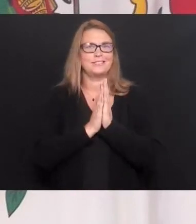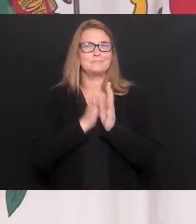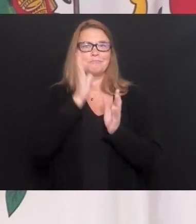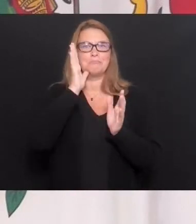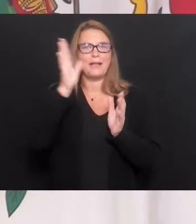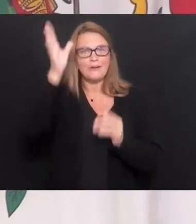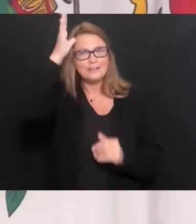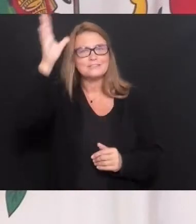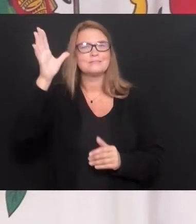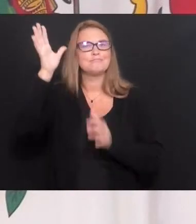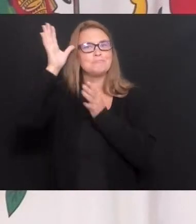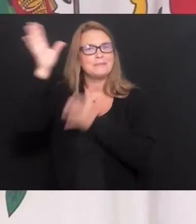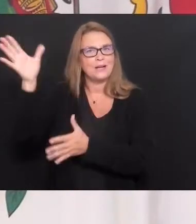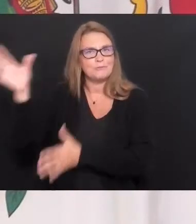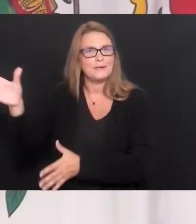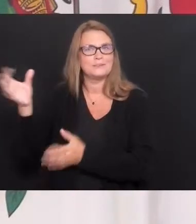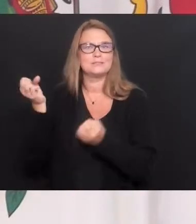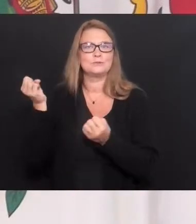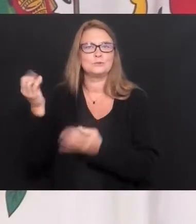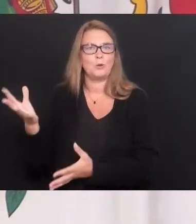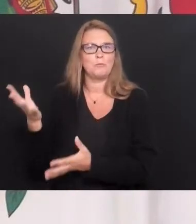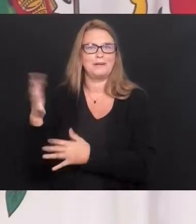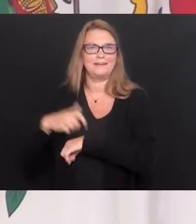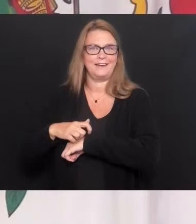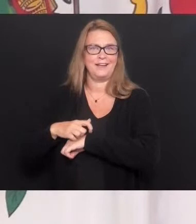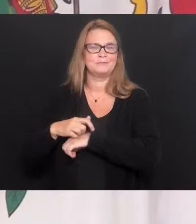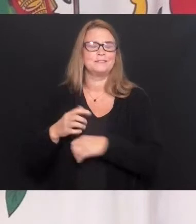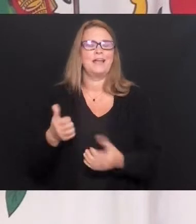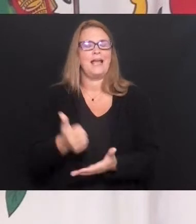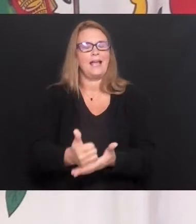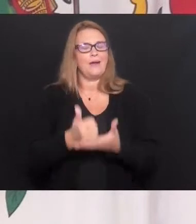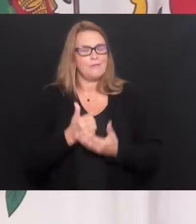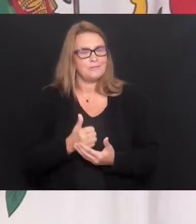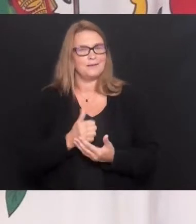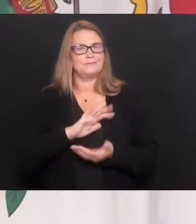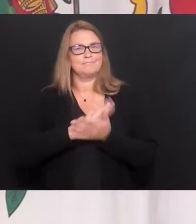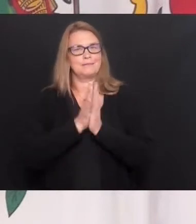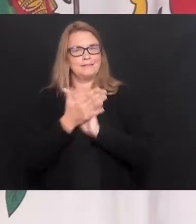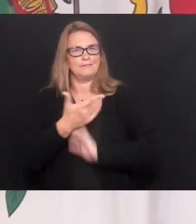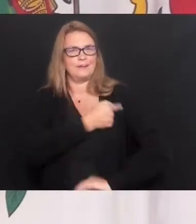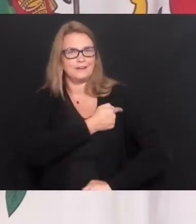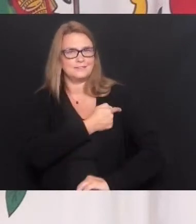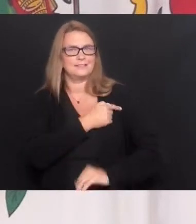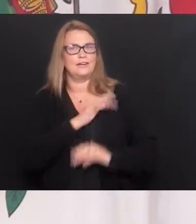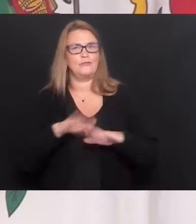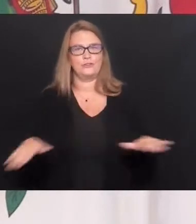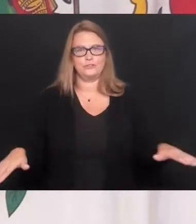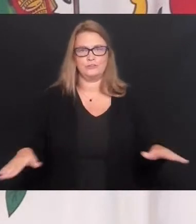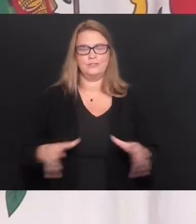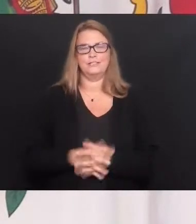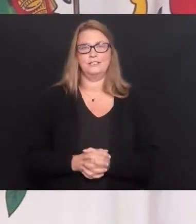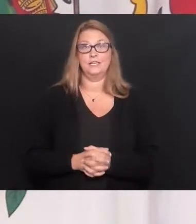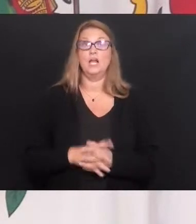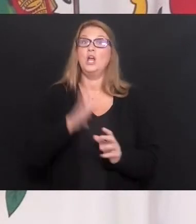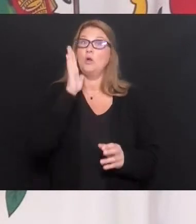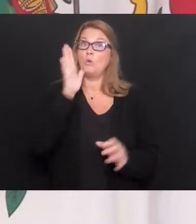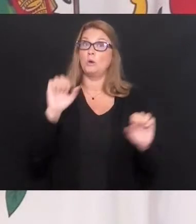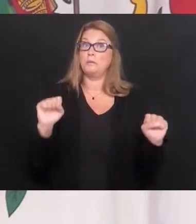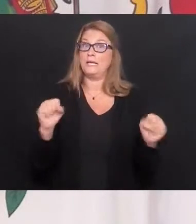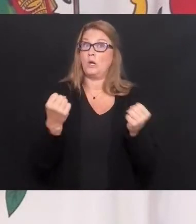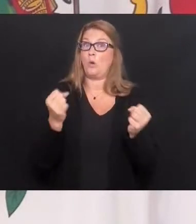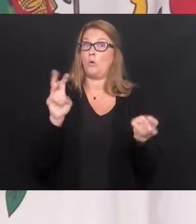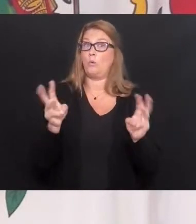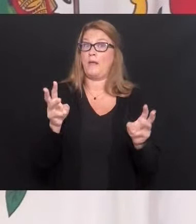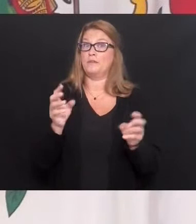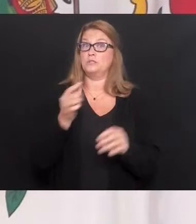parents and grandparents so many times, help us get the kids vaccinated. It's going to get cold. And